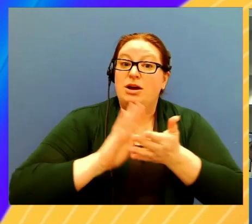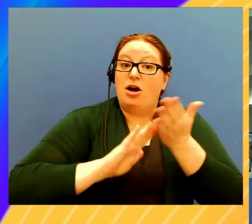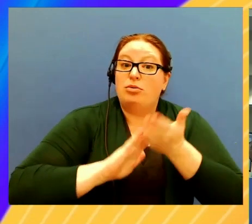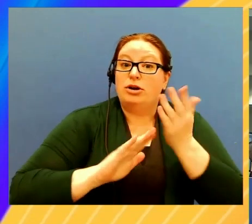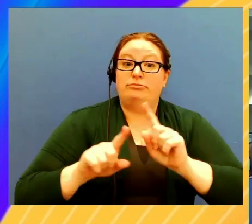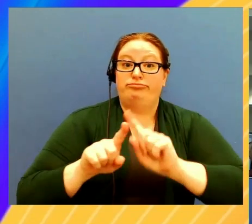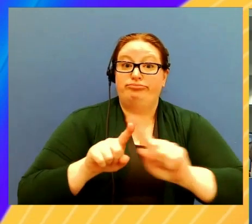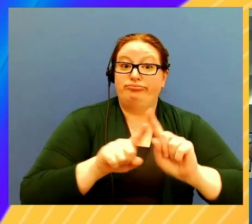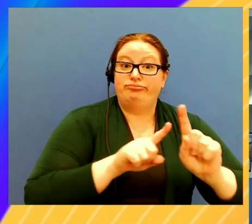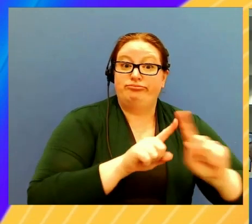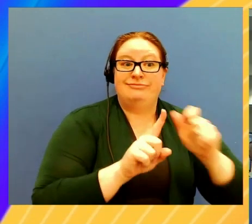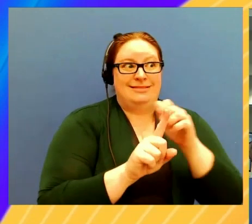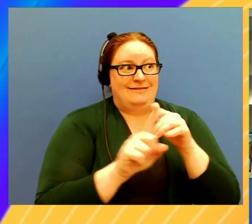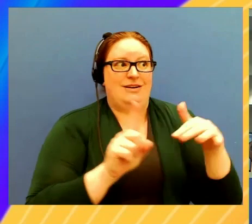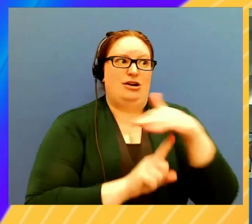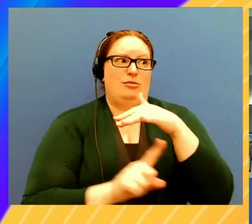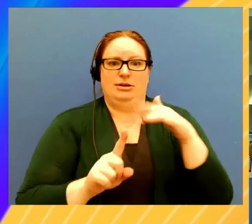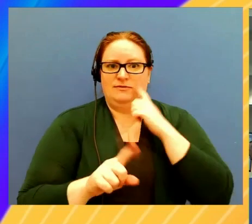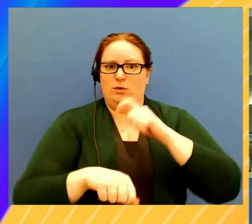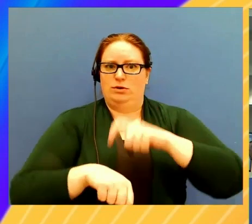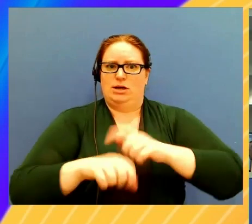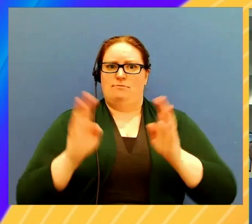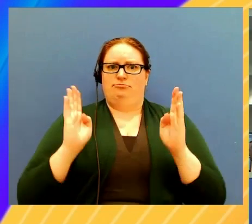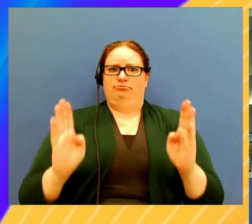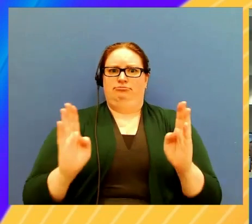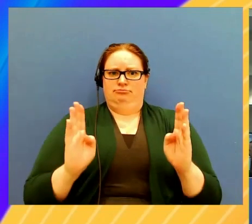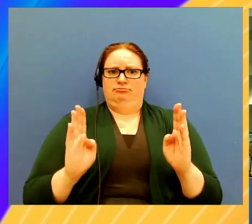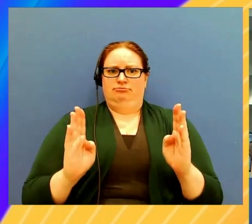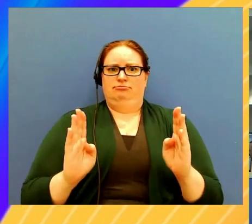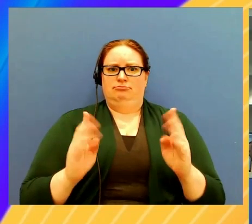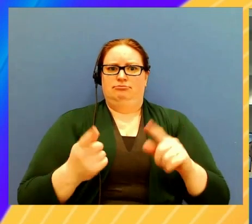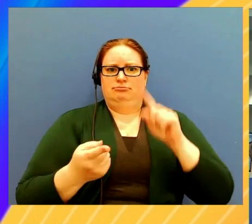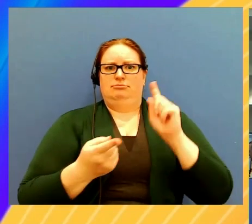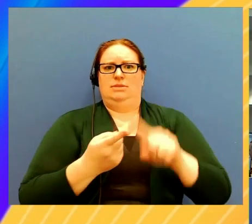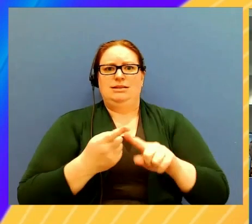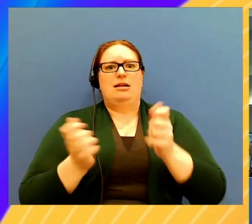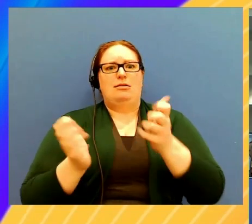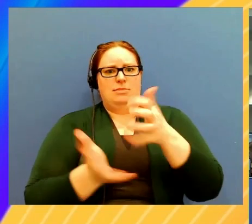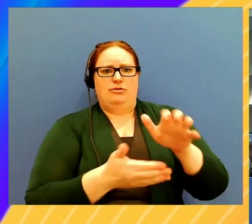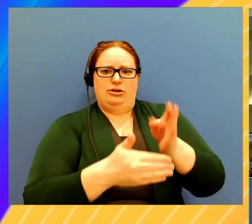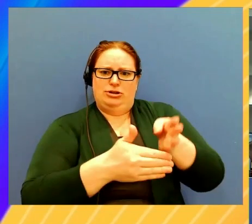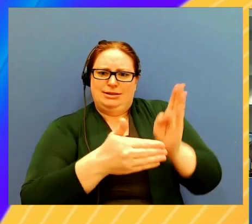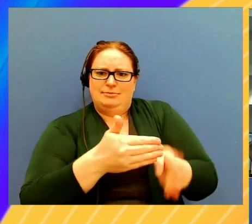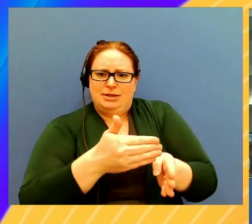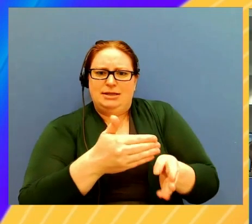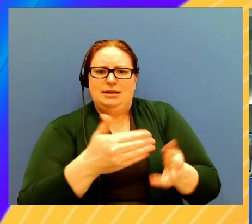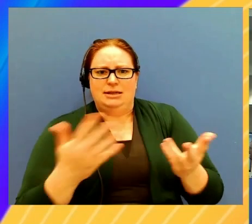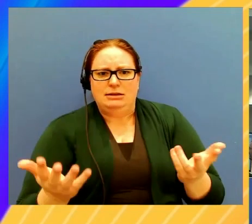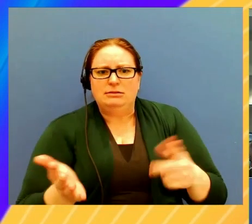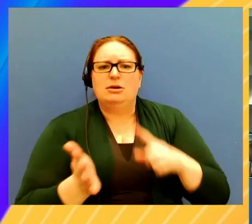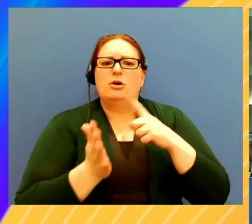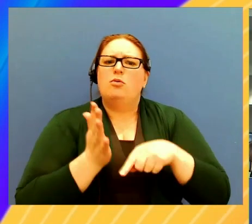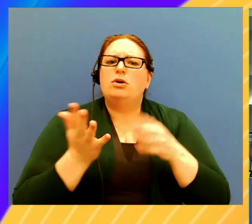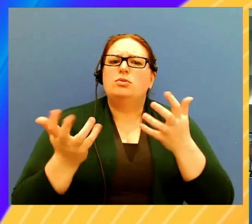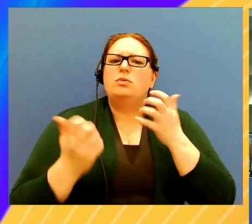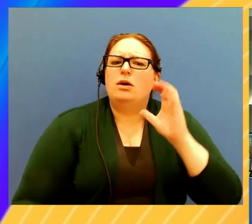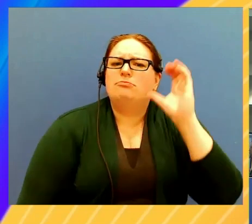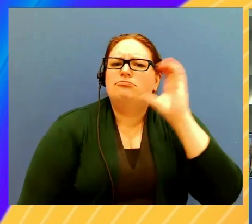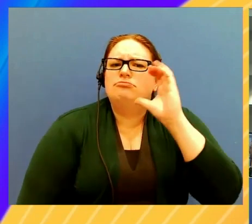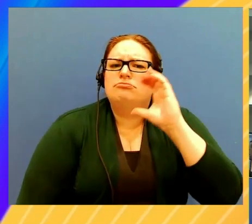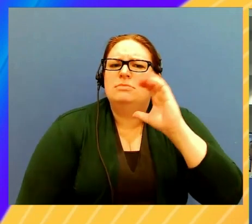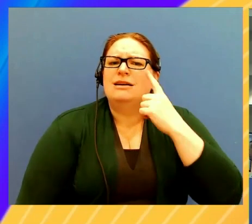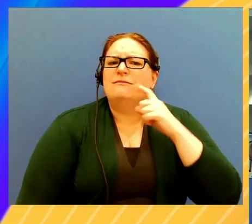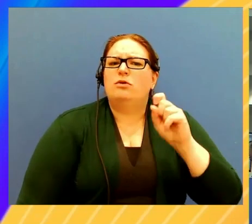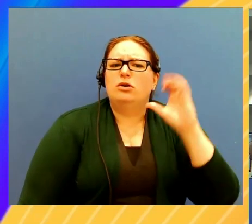environments for a period of time until your migration is completed. And so what are some things to look for when looking at different services